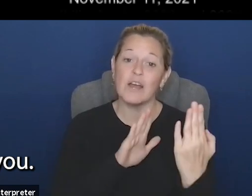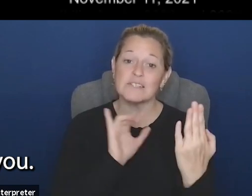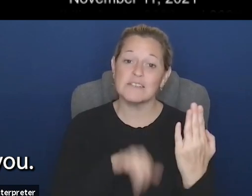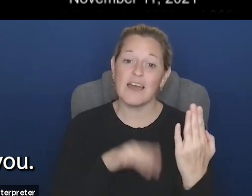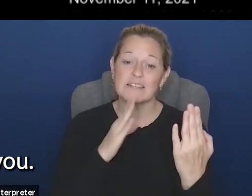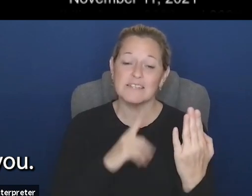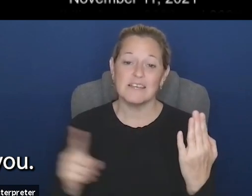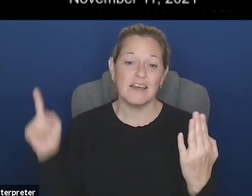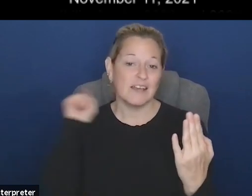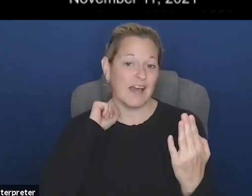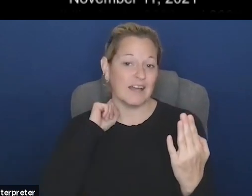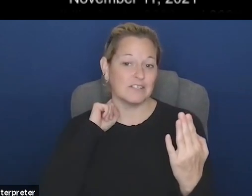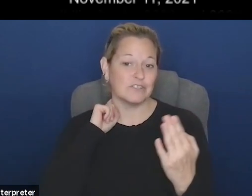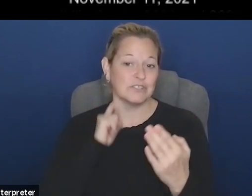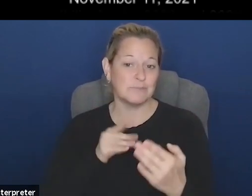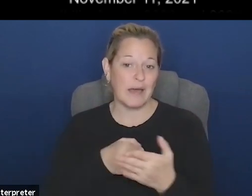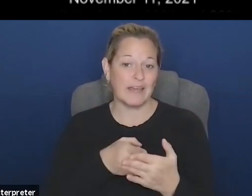people. Mahadeo?